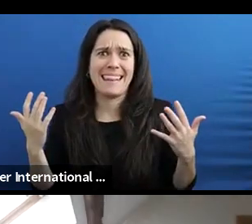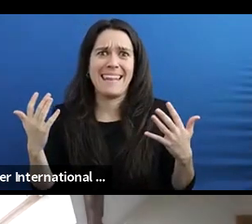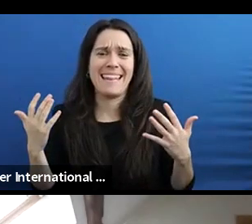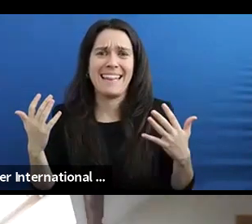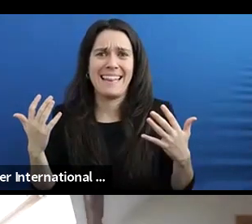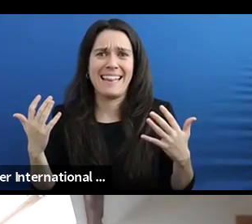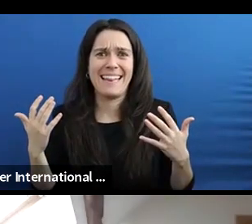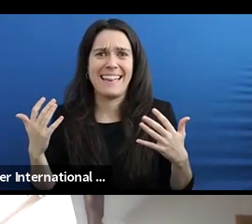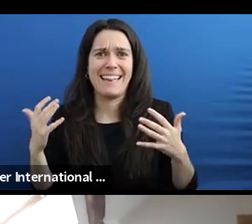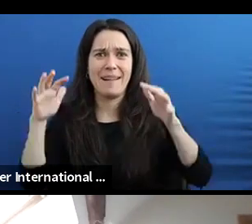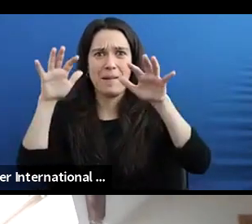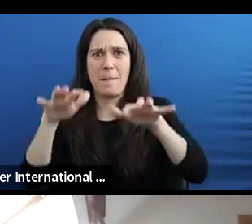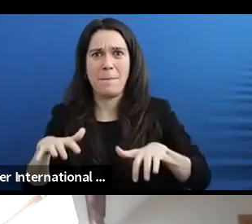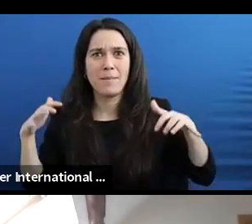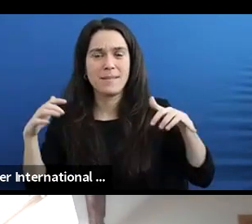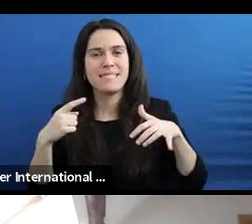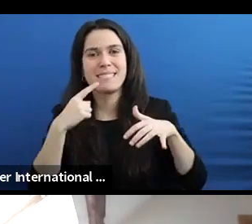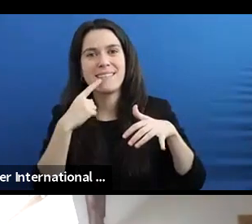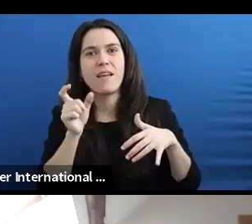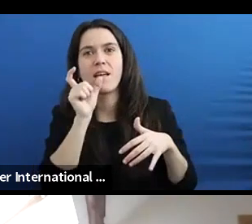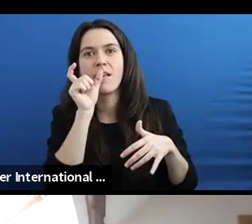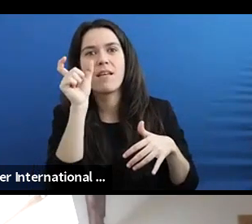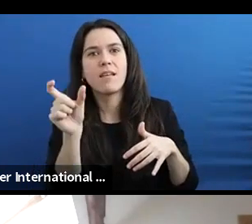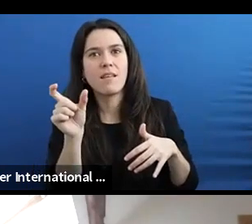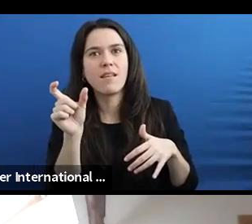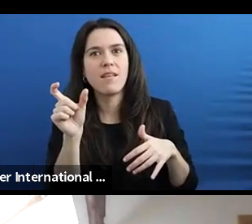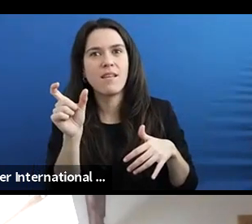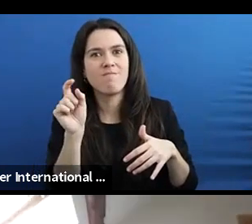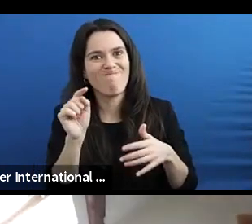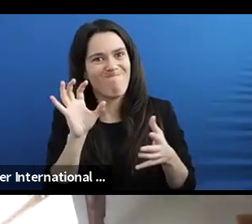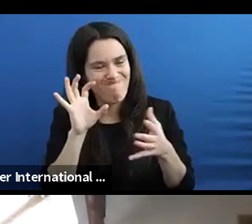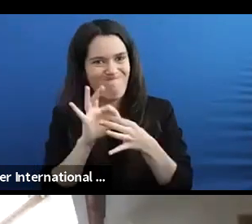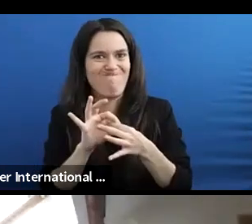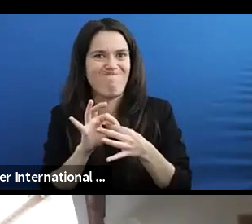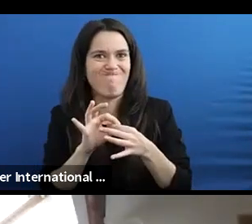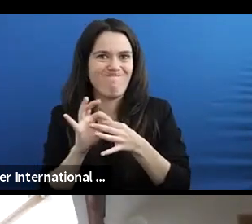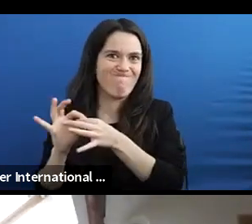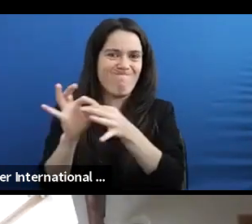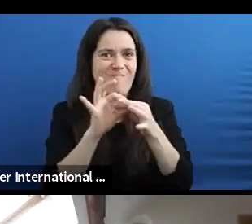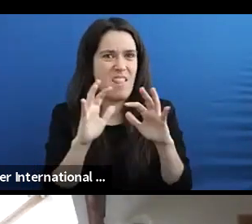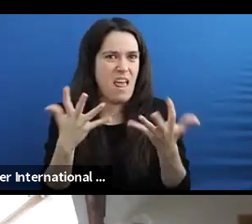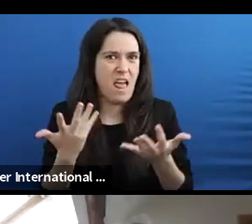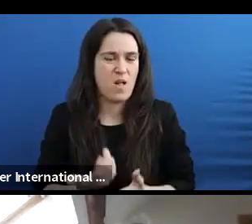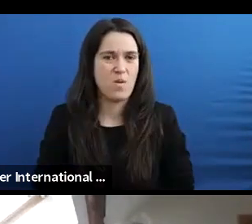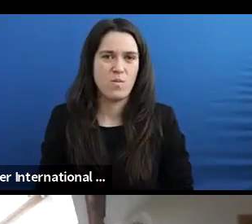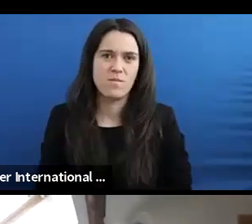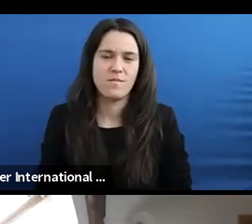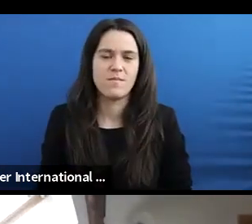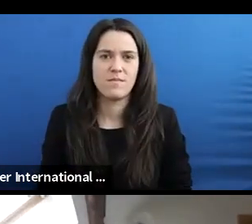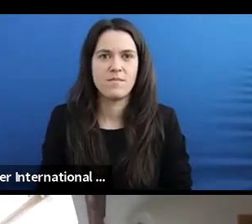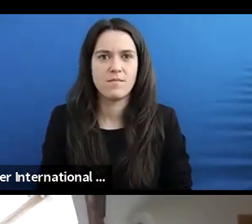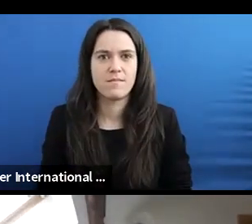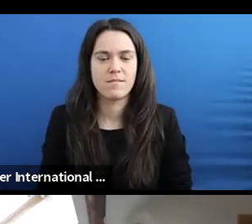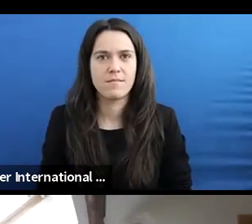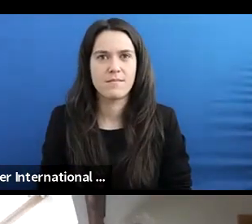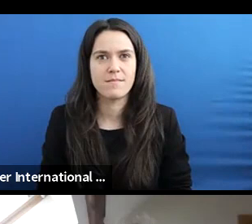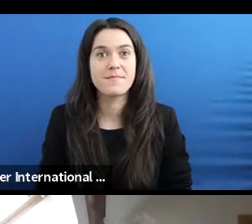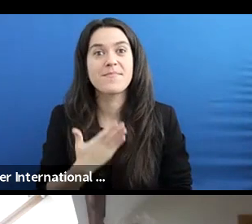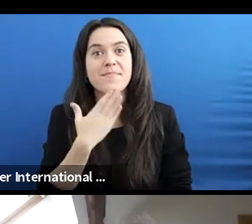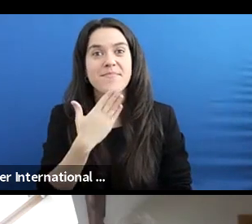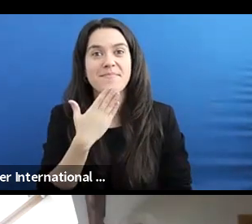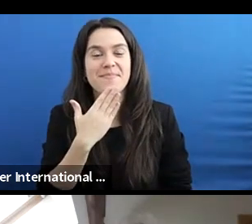member of parliament. So talk about it, please. Thank you. Thank you. Thank you very much. So I'll